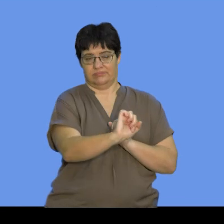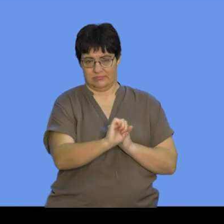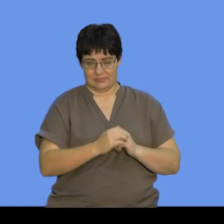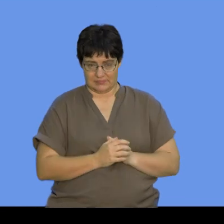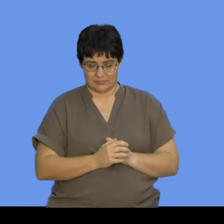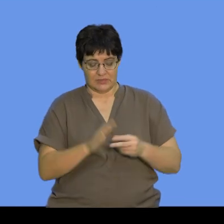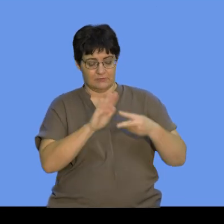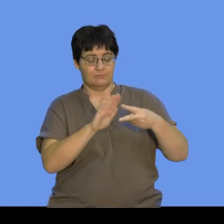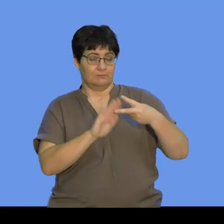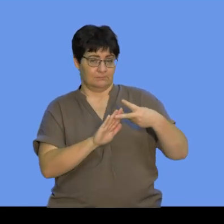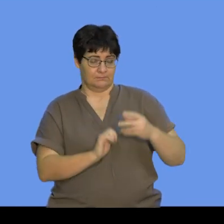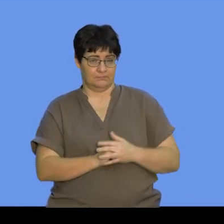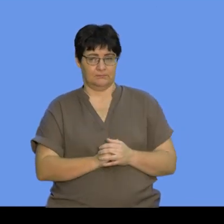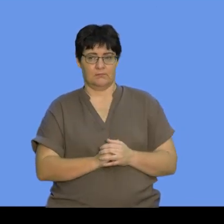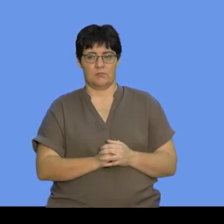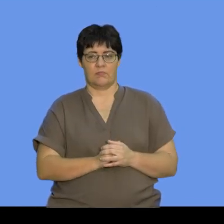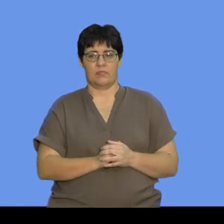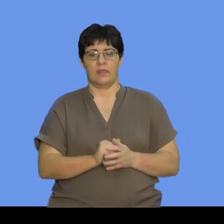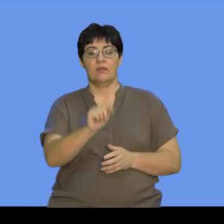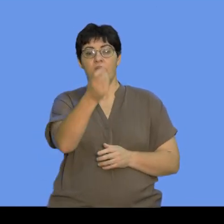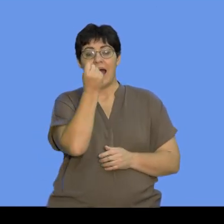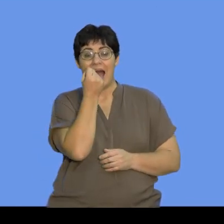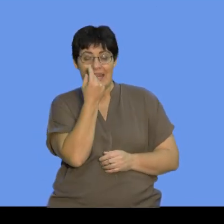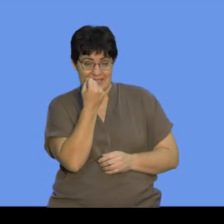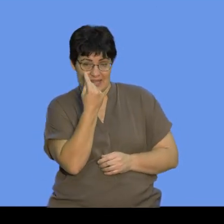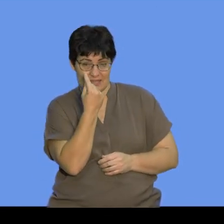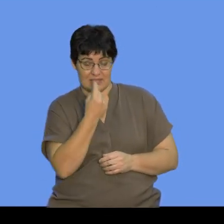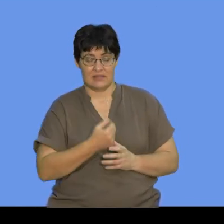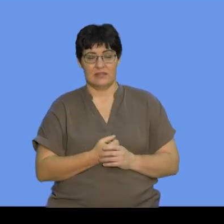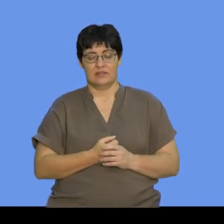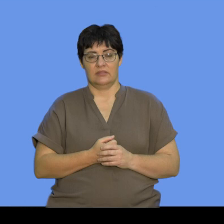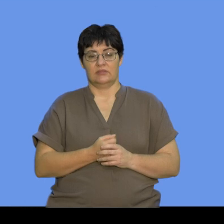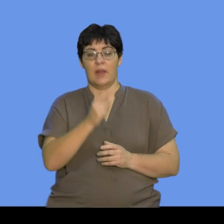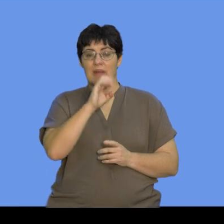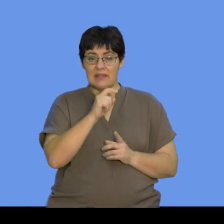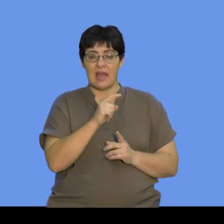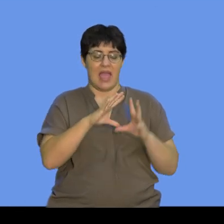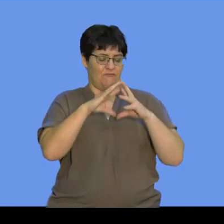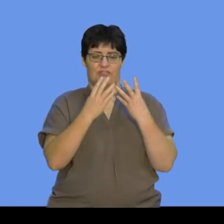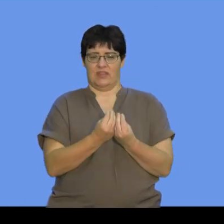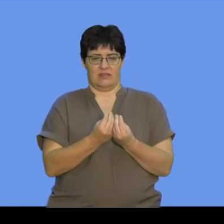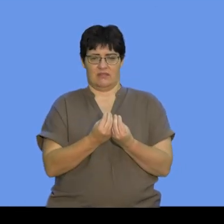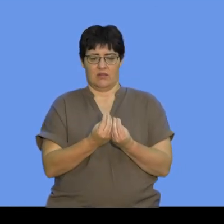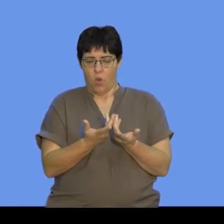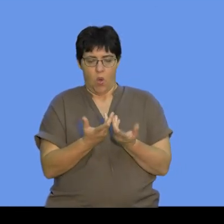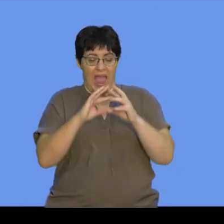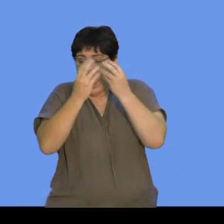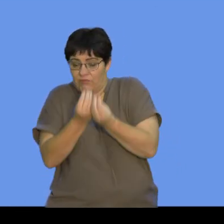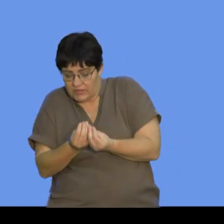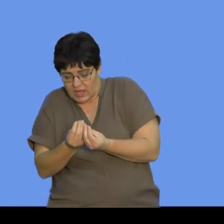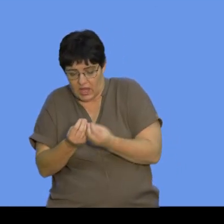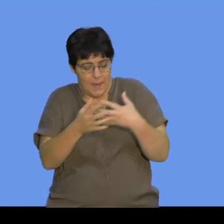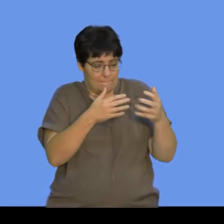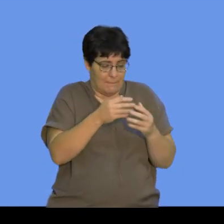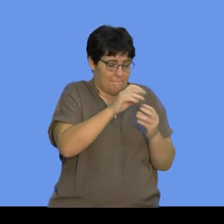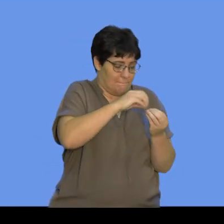are the keywords. Now, we understand that matter is everything, or everything is matter, whichever way you